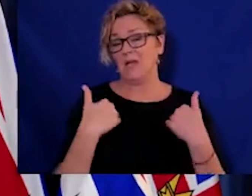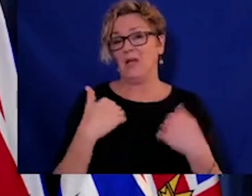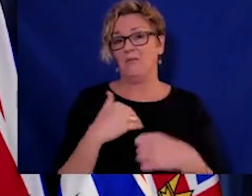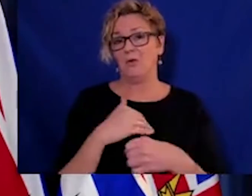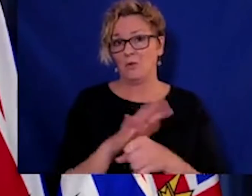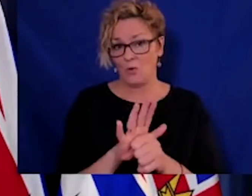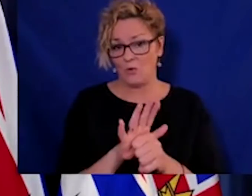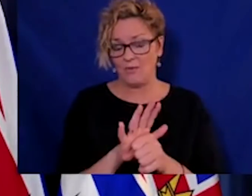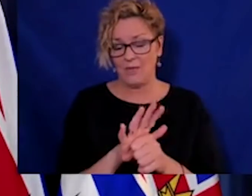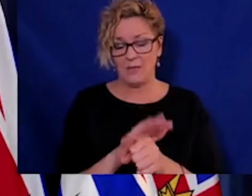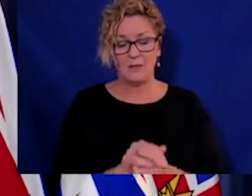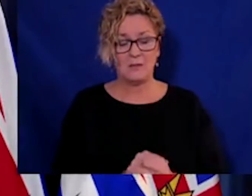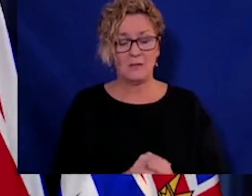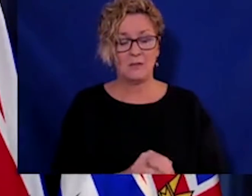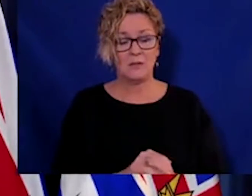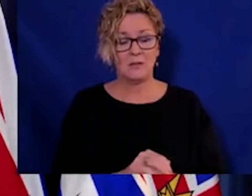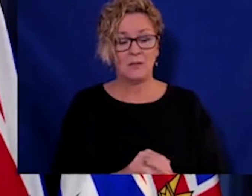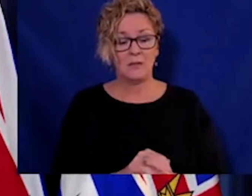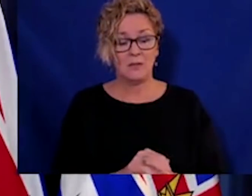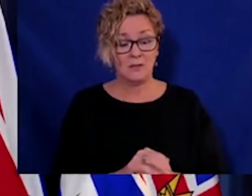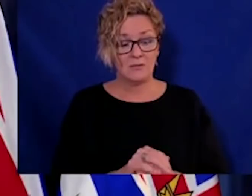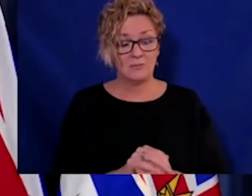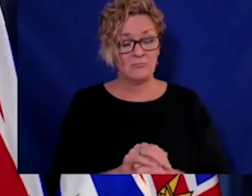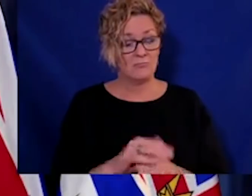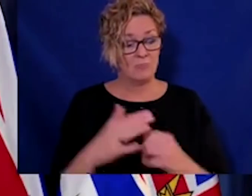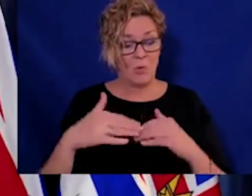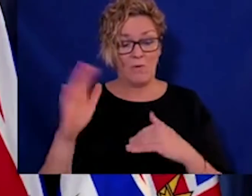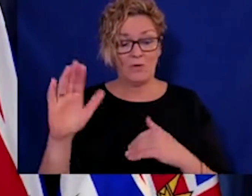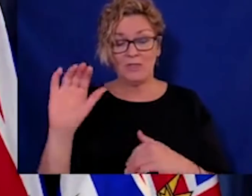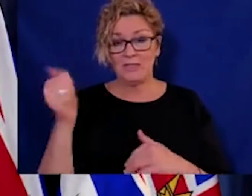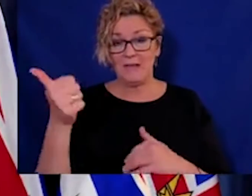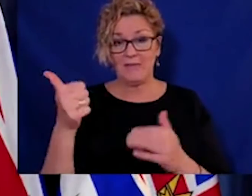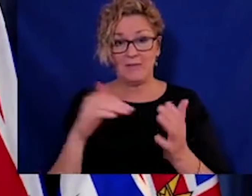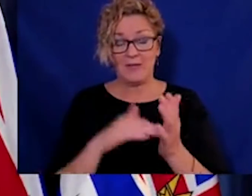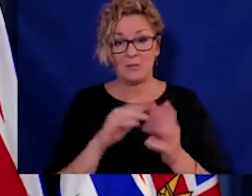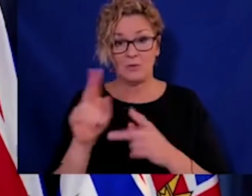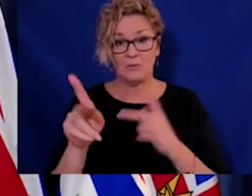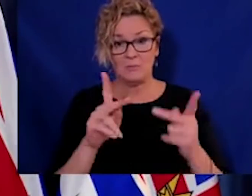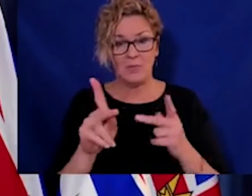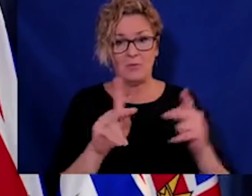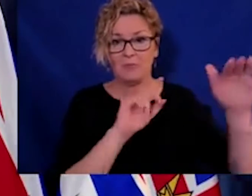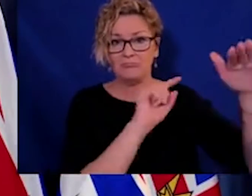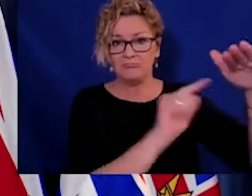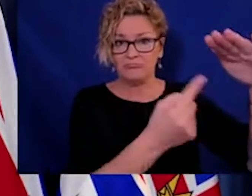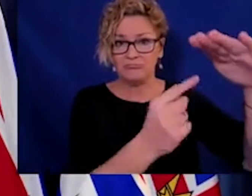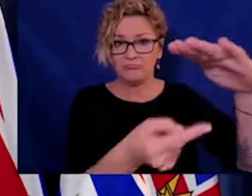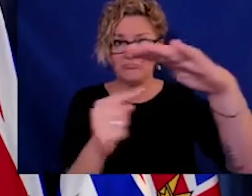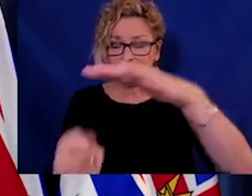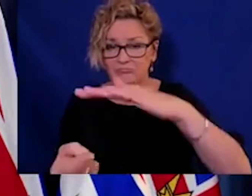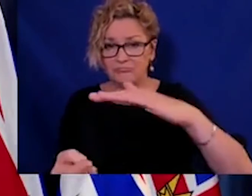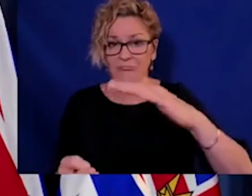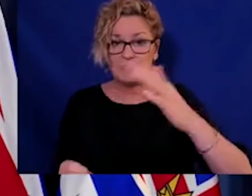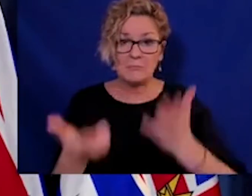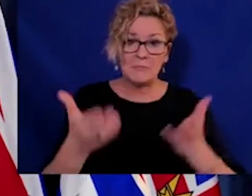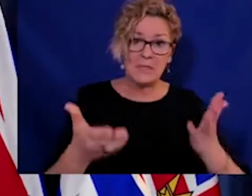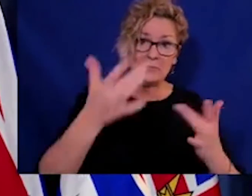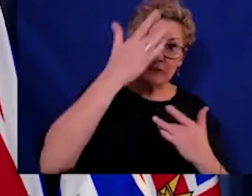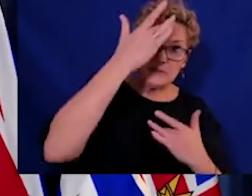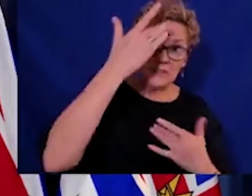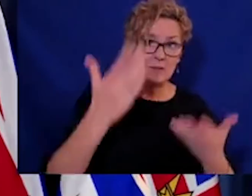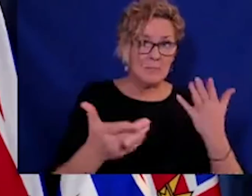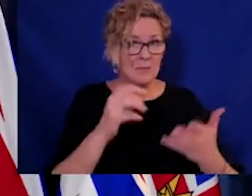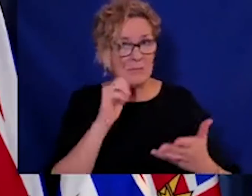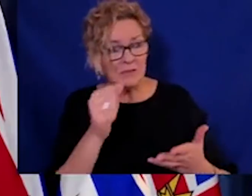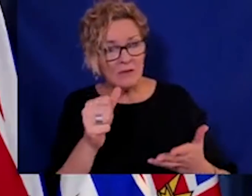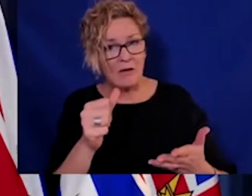who are self-isolating as a result of close contact with people with COVID-19, 294 people in hospital. And